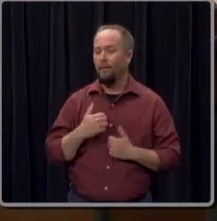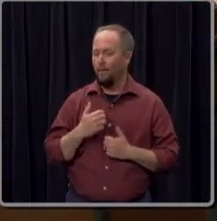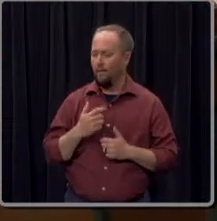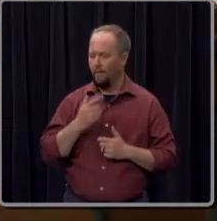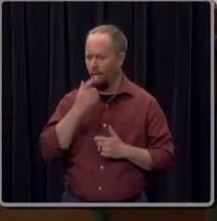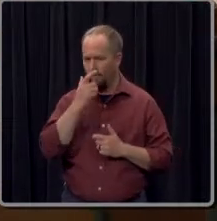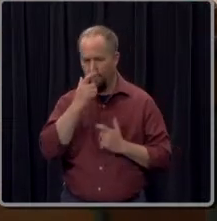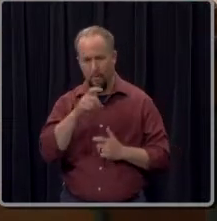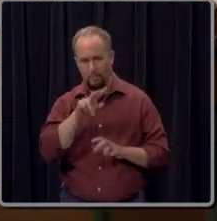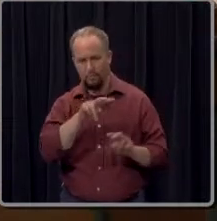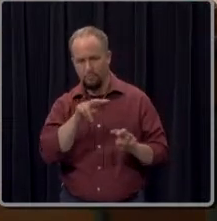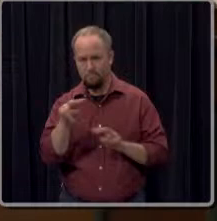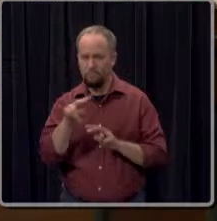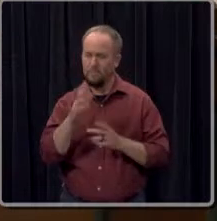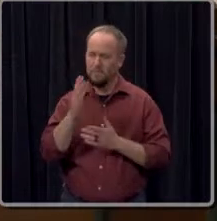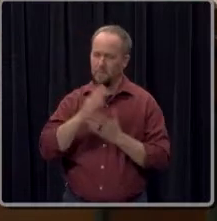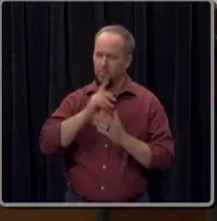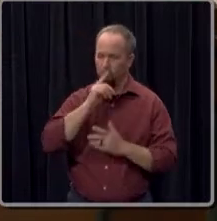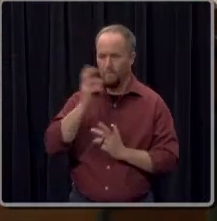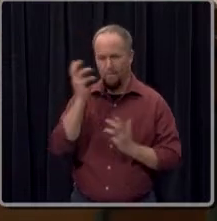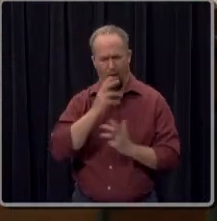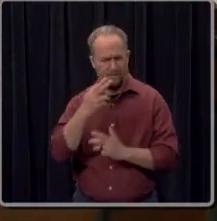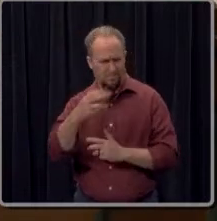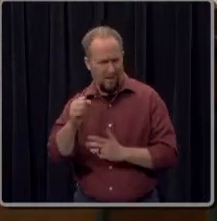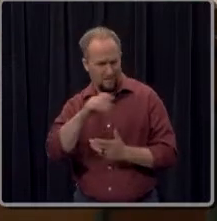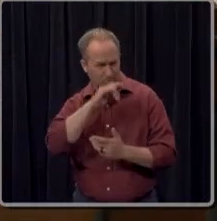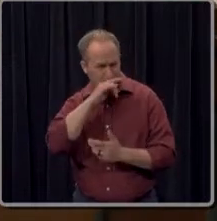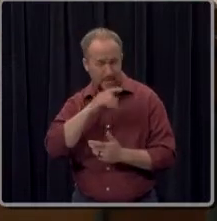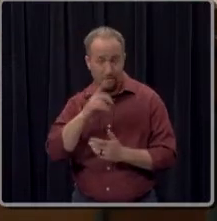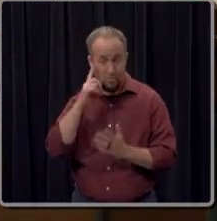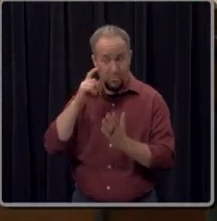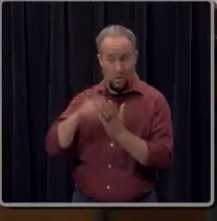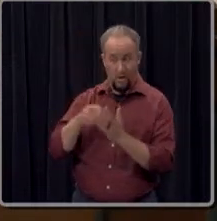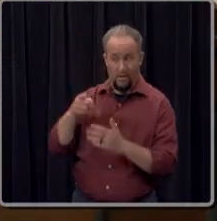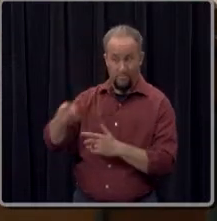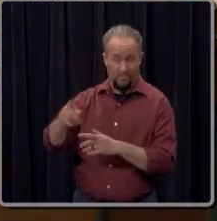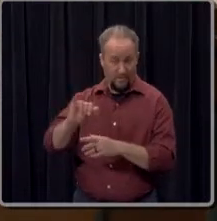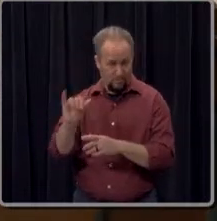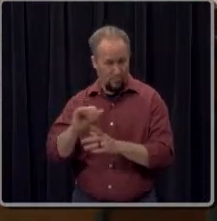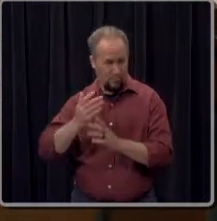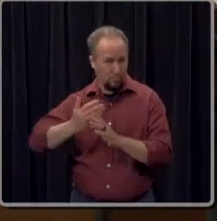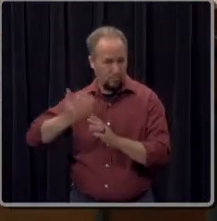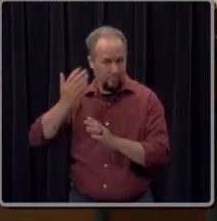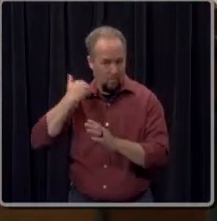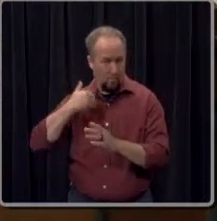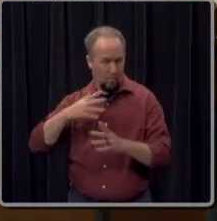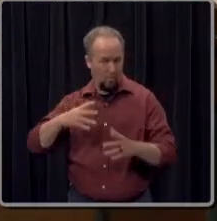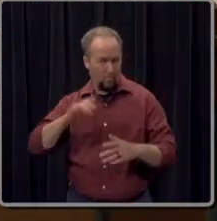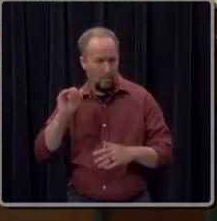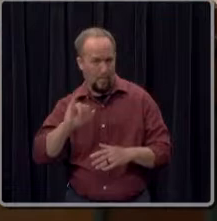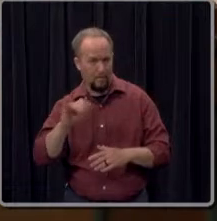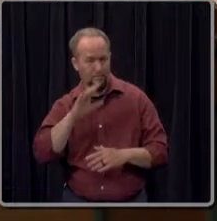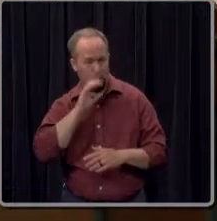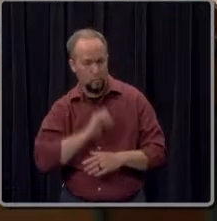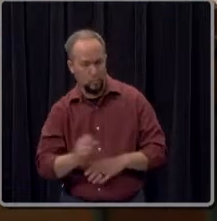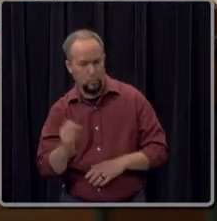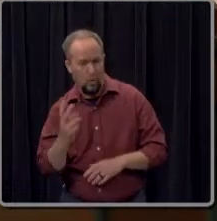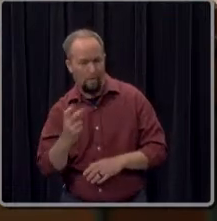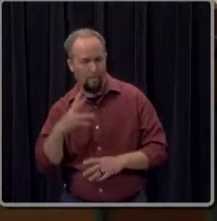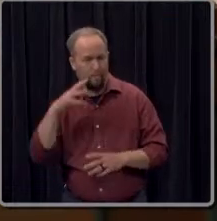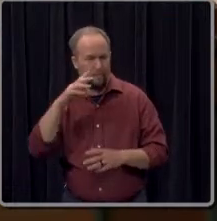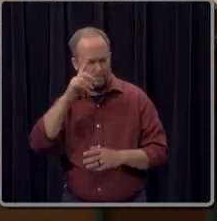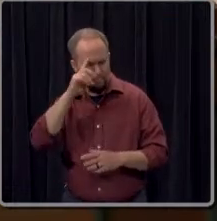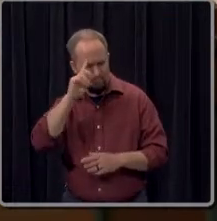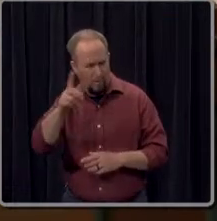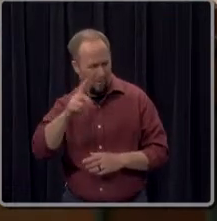some incredible high school kids recognize that they too were once in those shoes of a 12-year-old that was